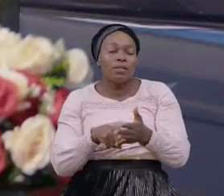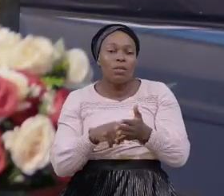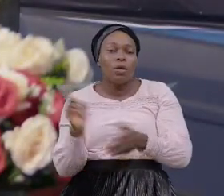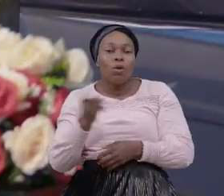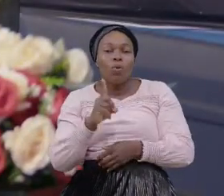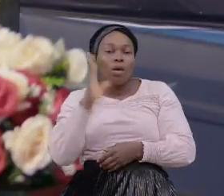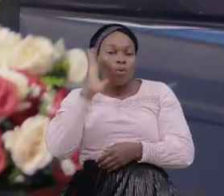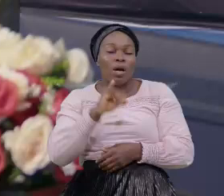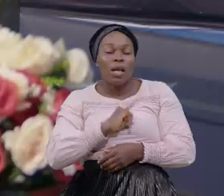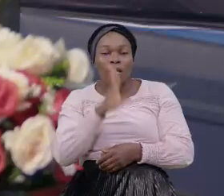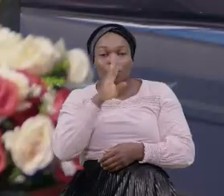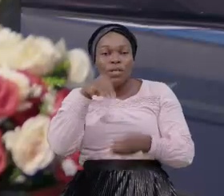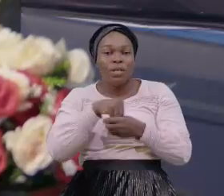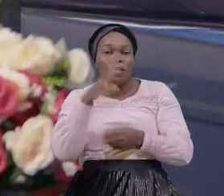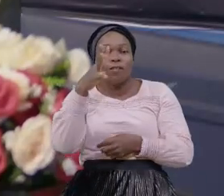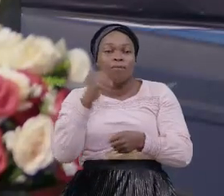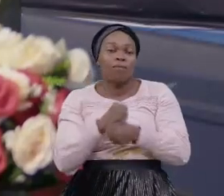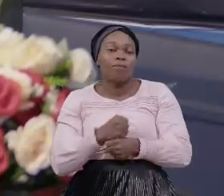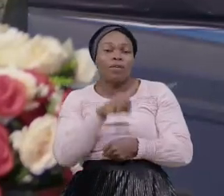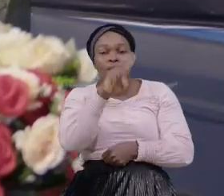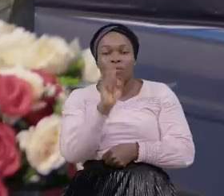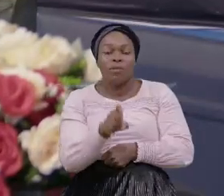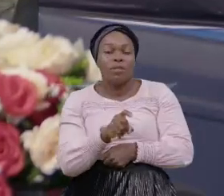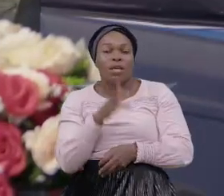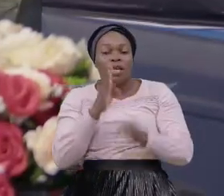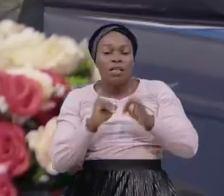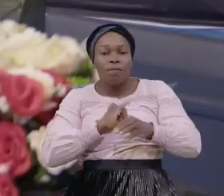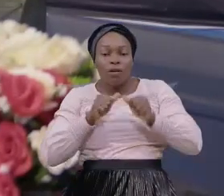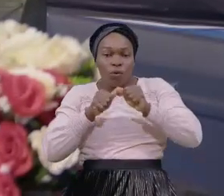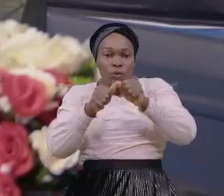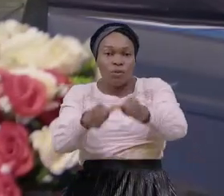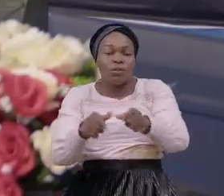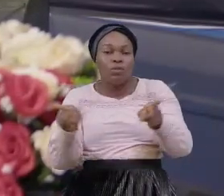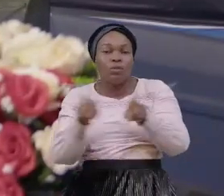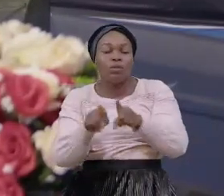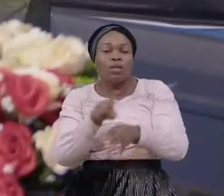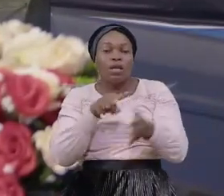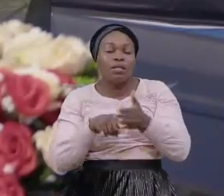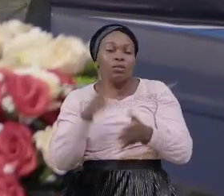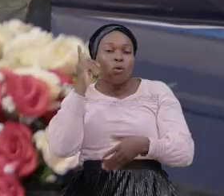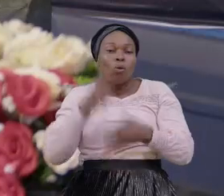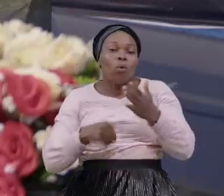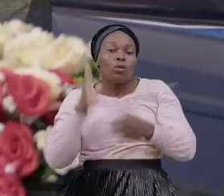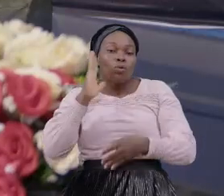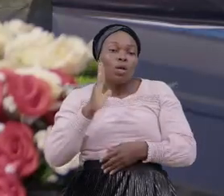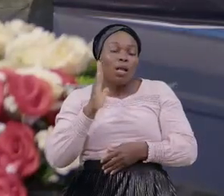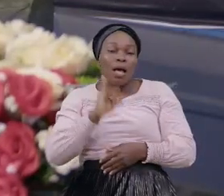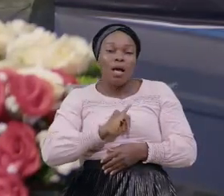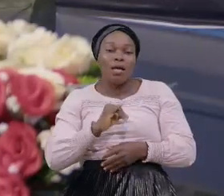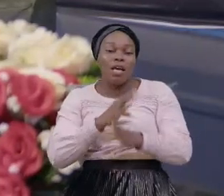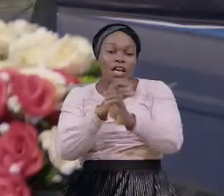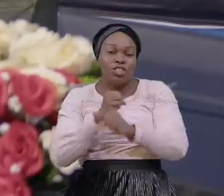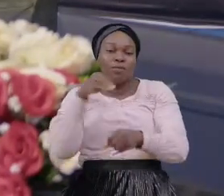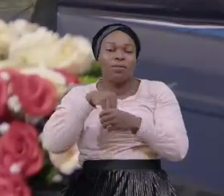forward. If I move on like this, what would I achieve in 10 years? Think